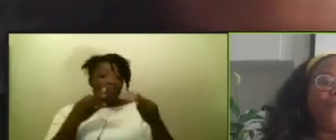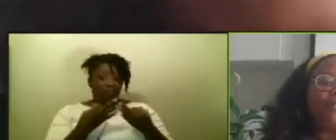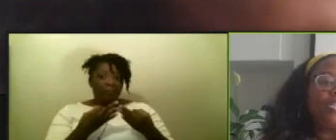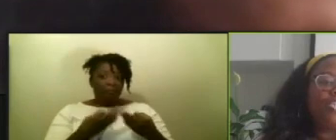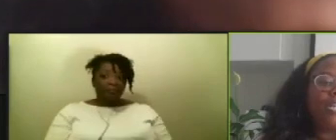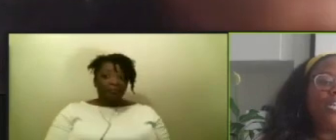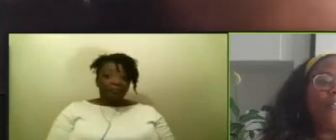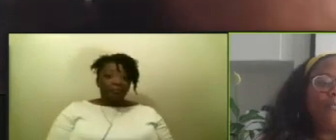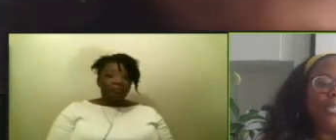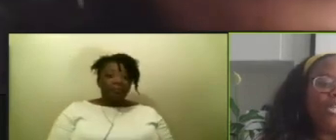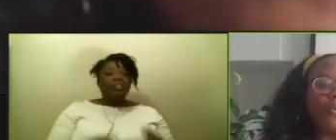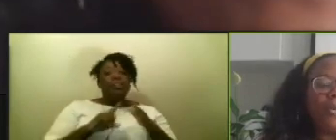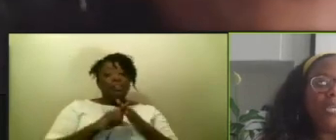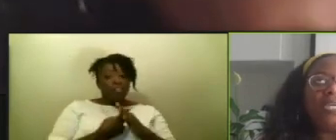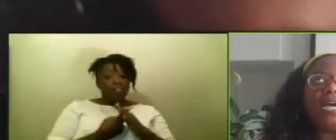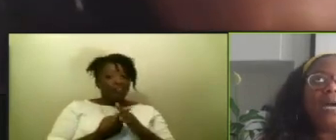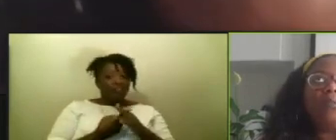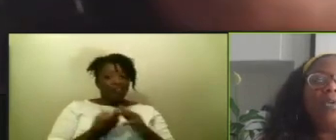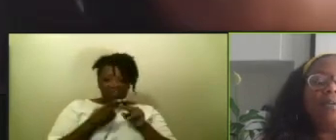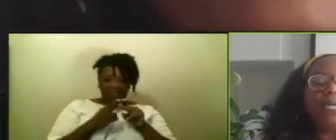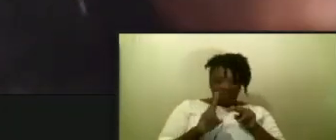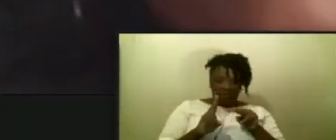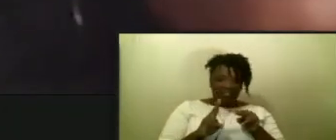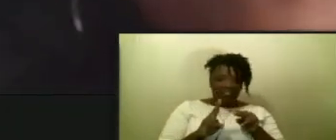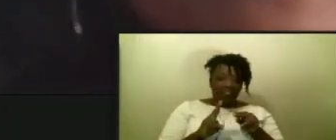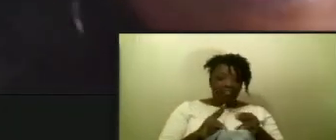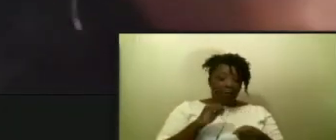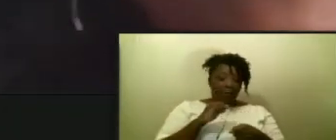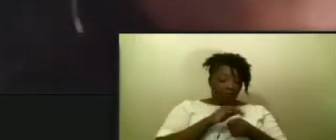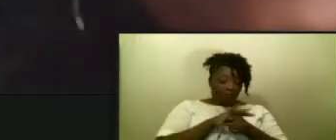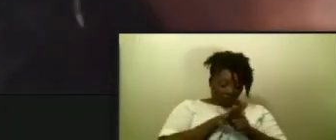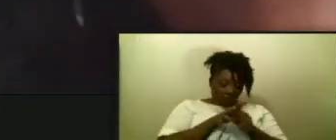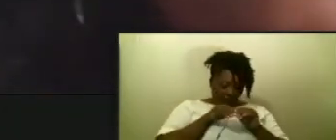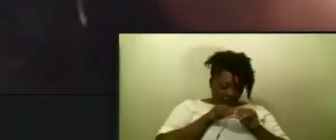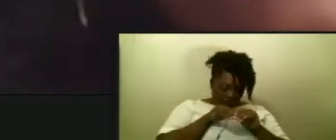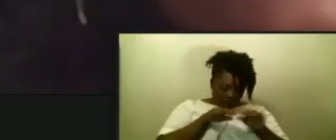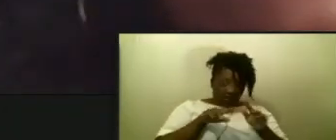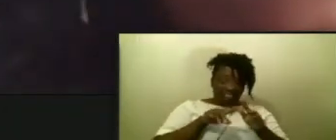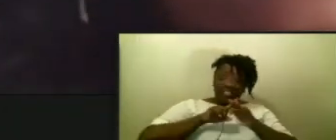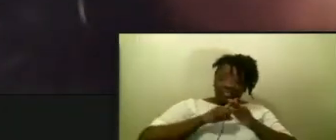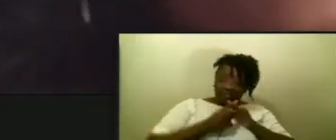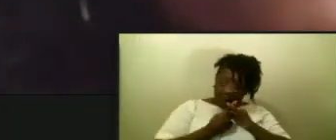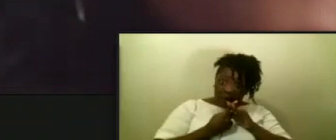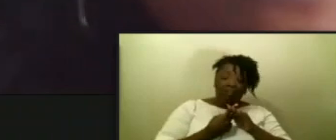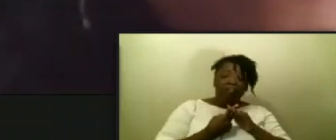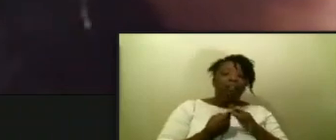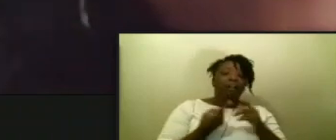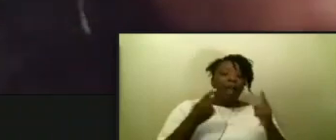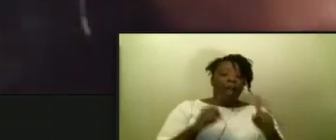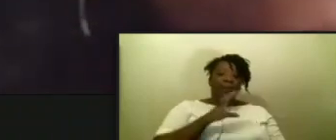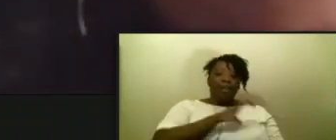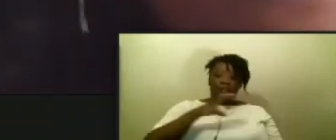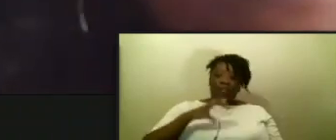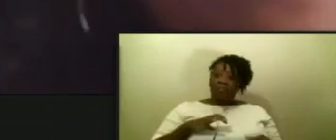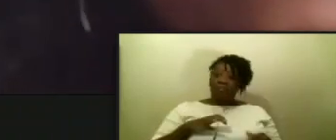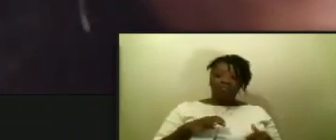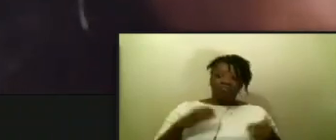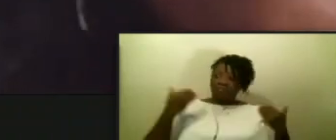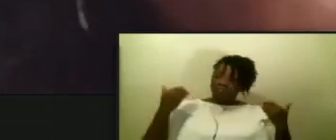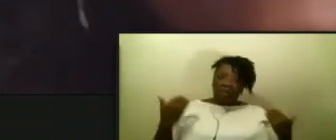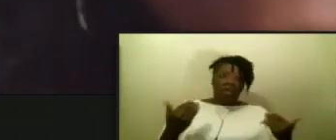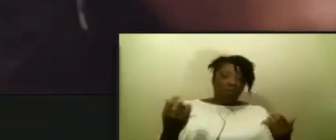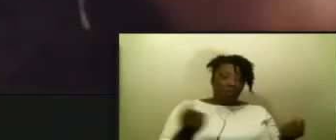Starting off really quick, when the pandemic first happened, Congress went into action